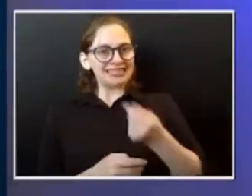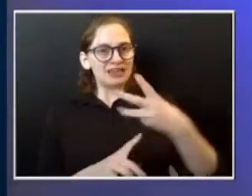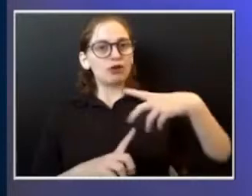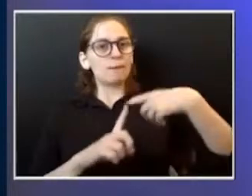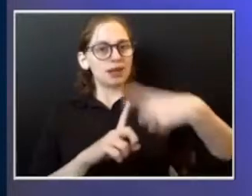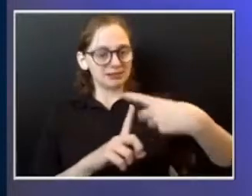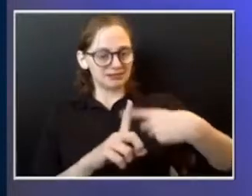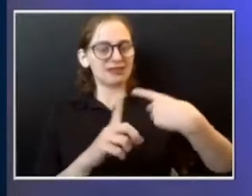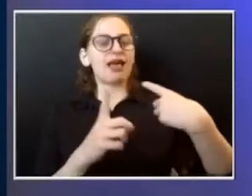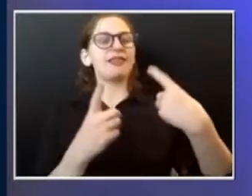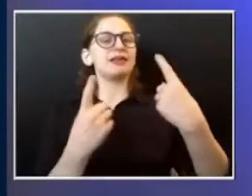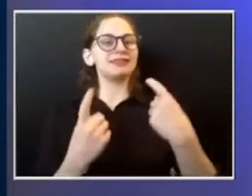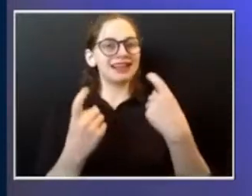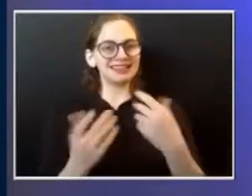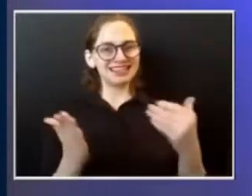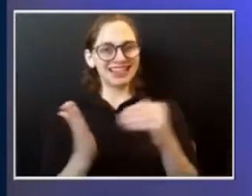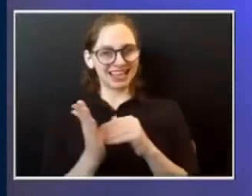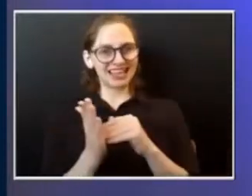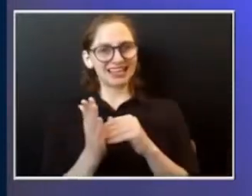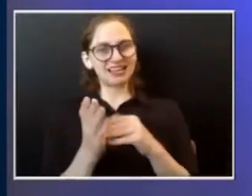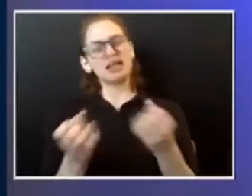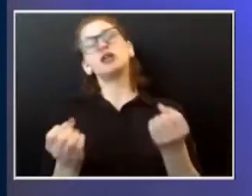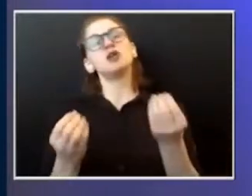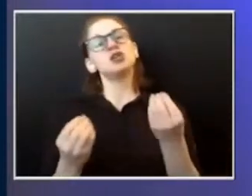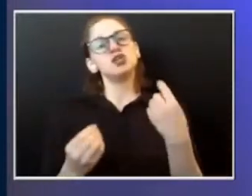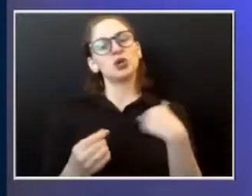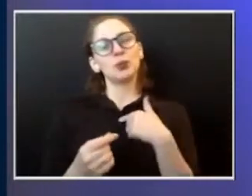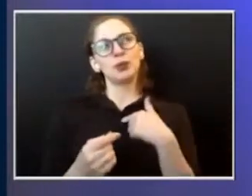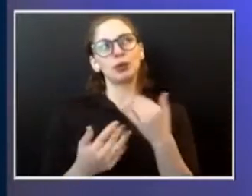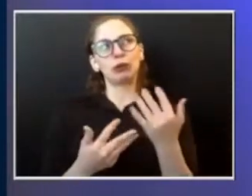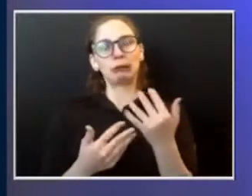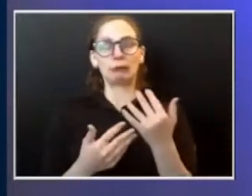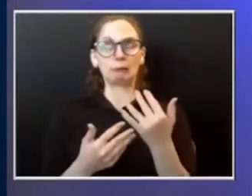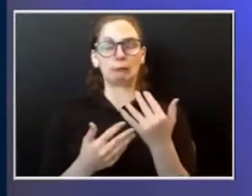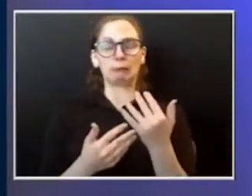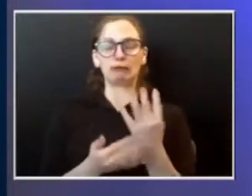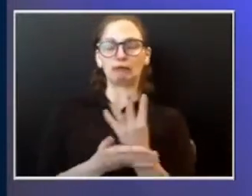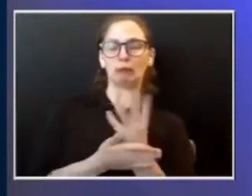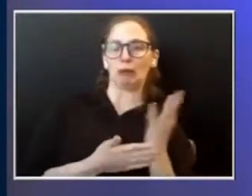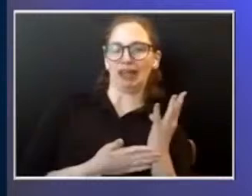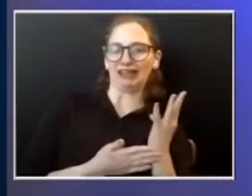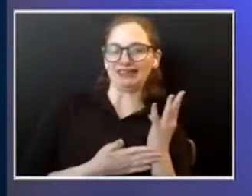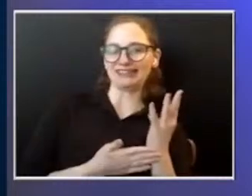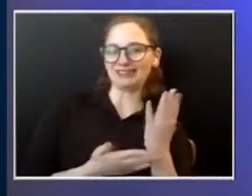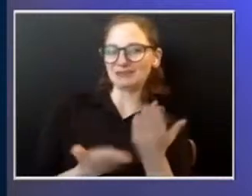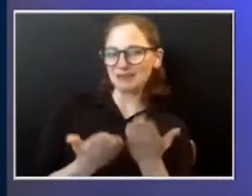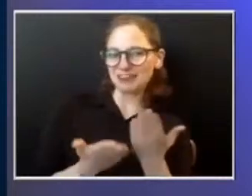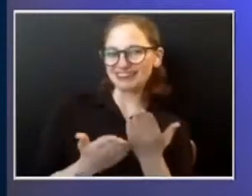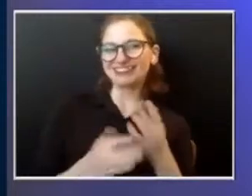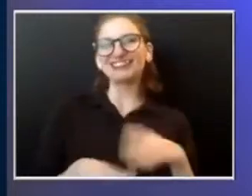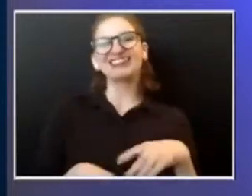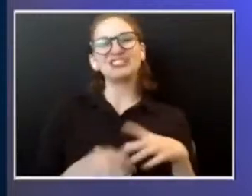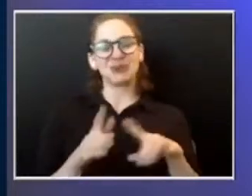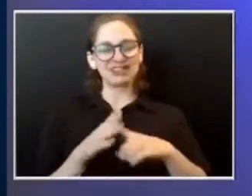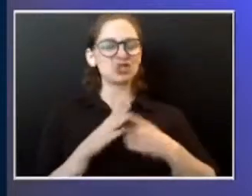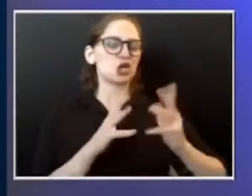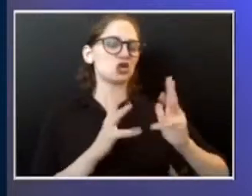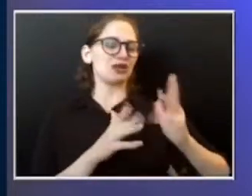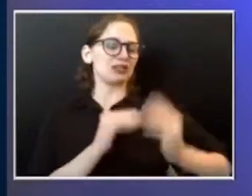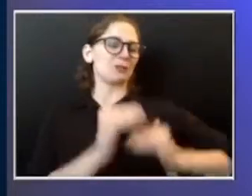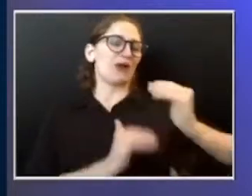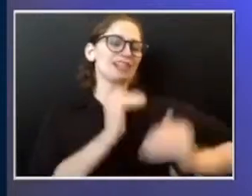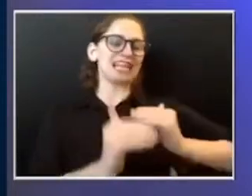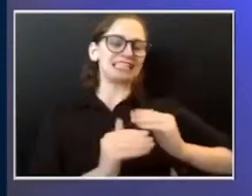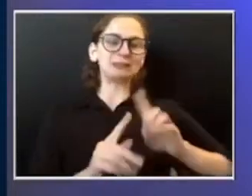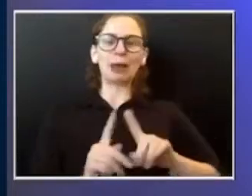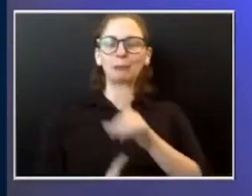So we waited, I don't know, like 4 weeks. And so I started through the rest of the process, but I didn't tell him this. And so then